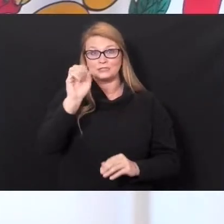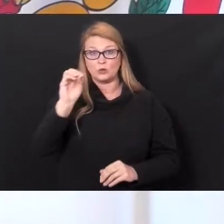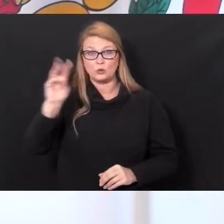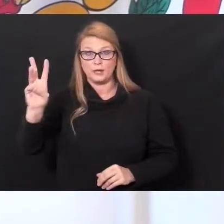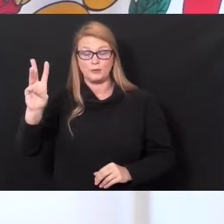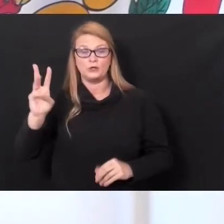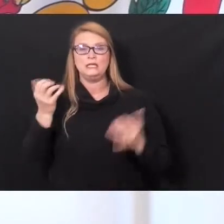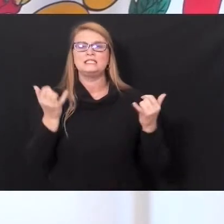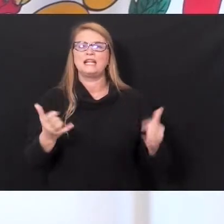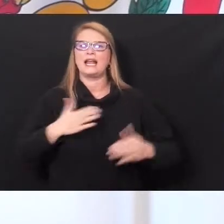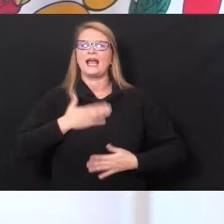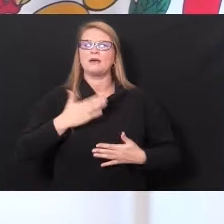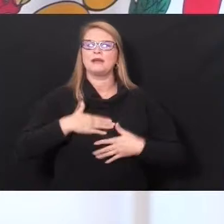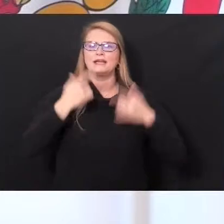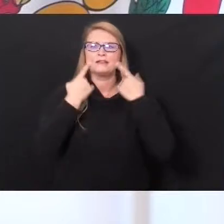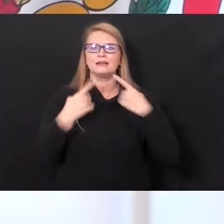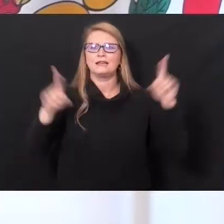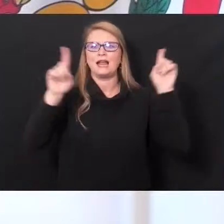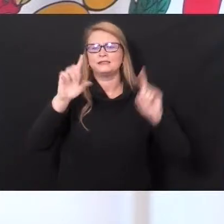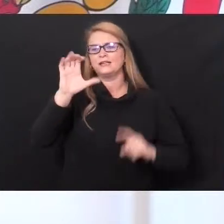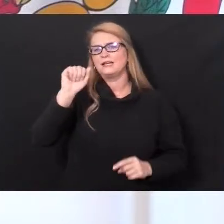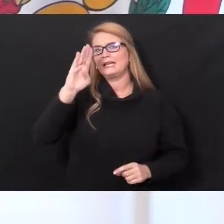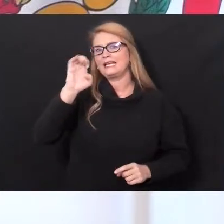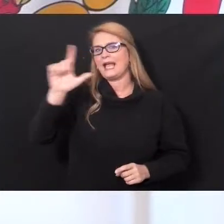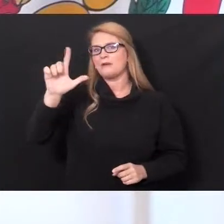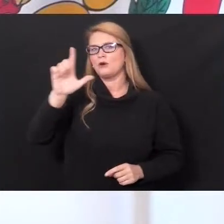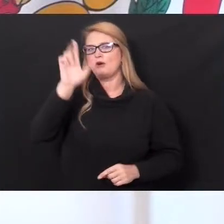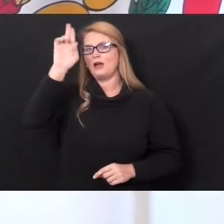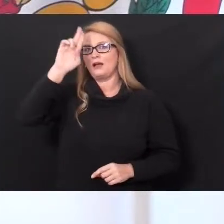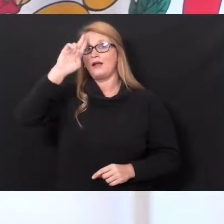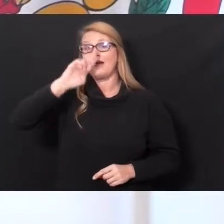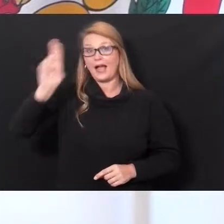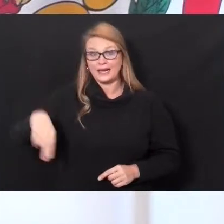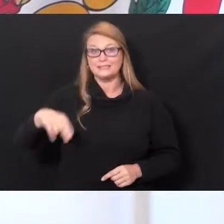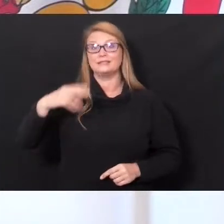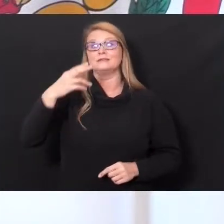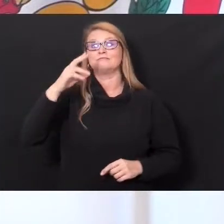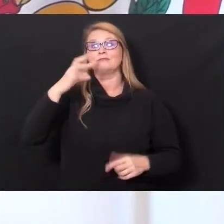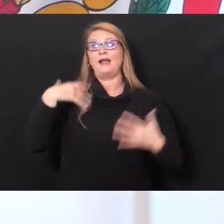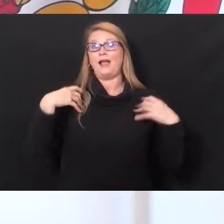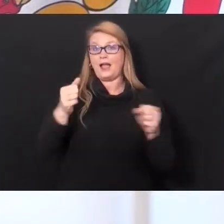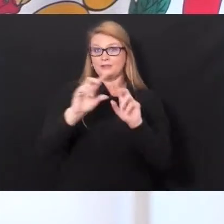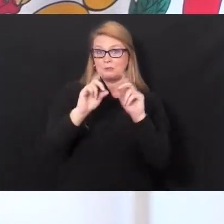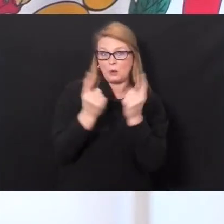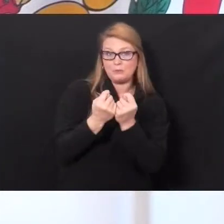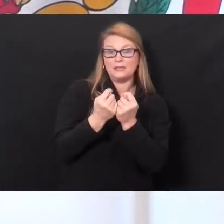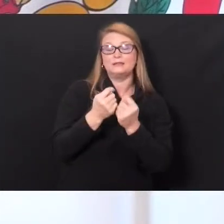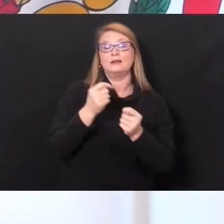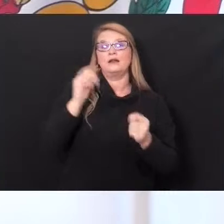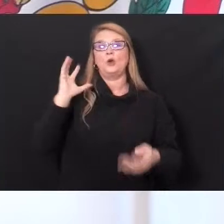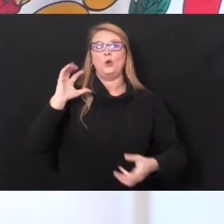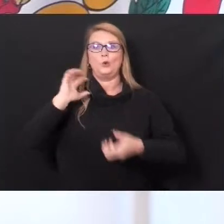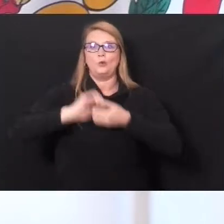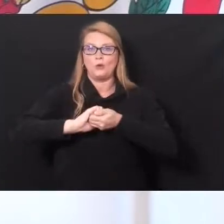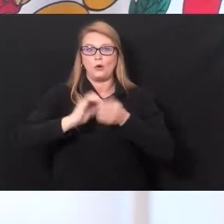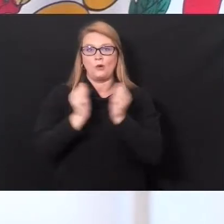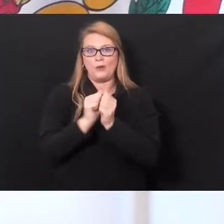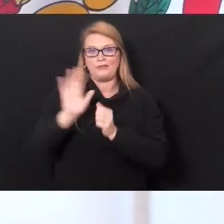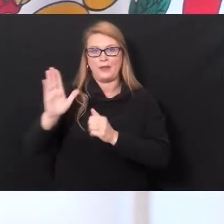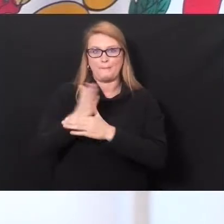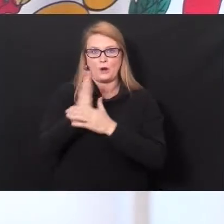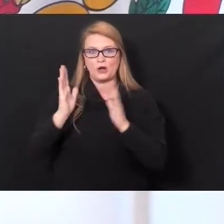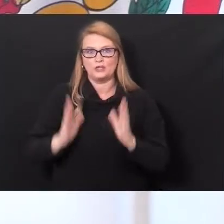I'm happy to announce that the Cabell-Huntington Health Department, along with various community partners, is opening a